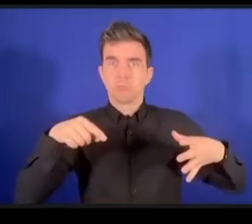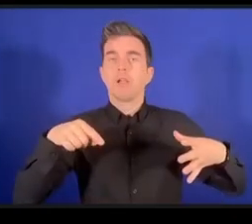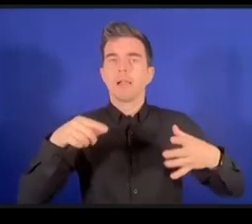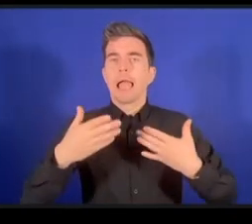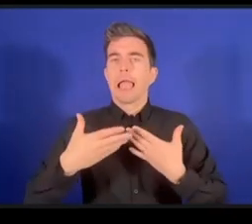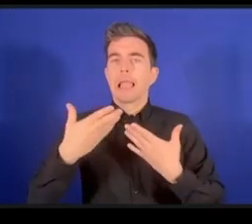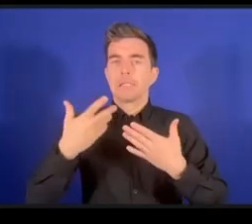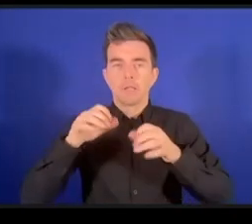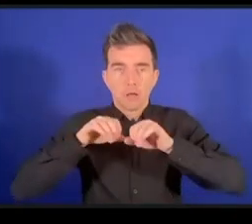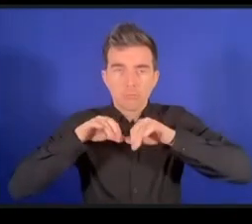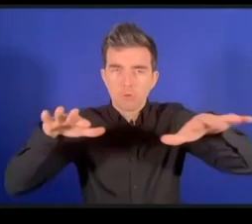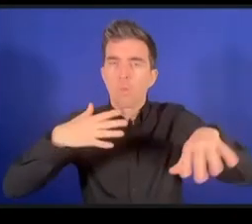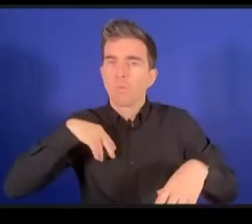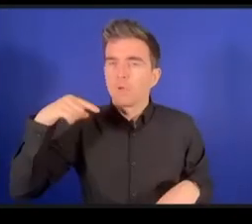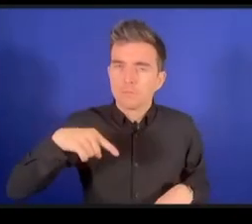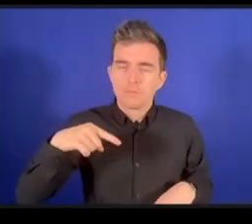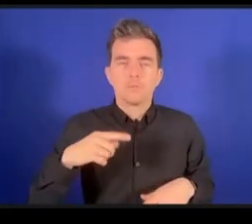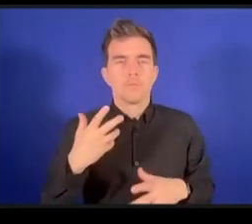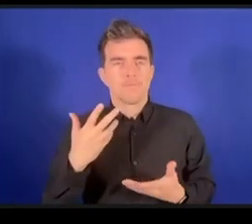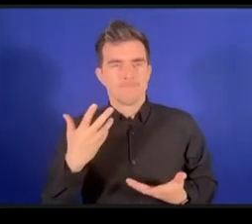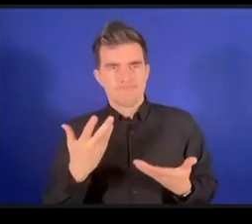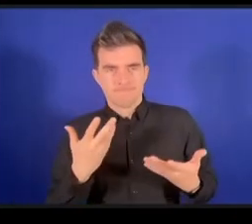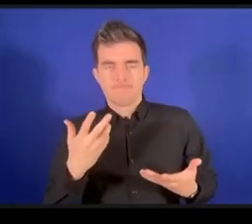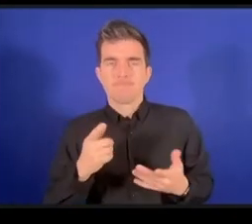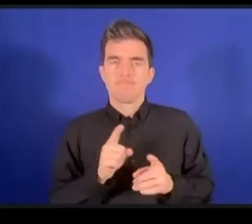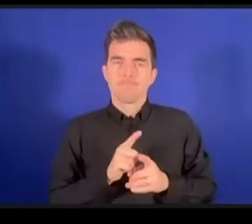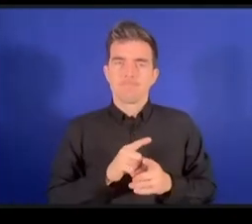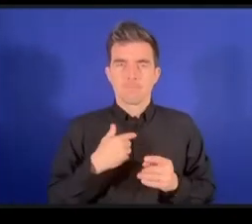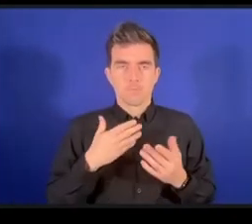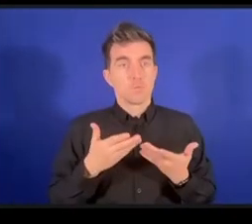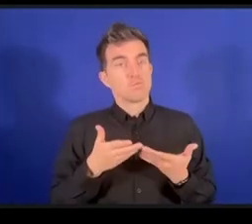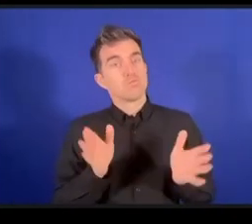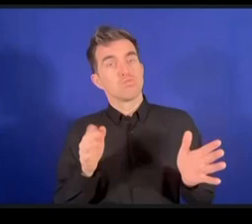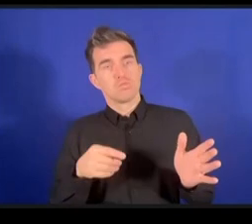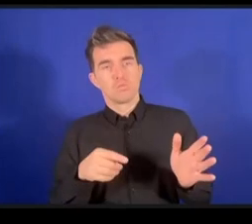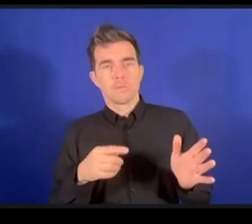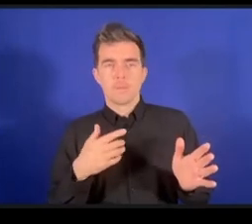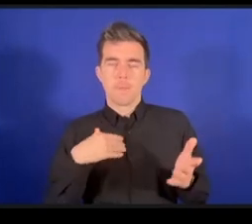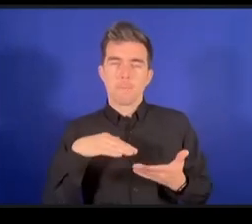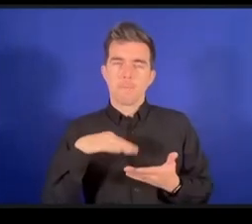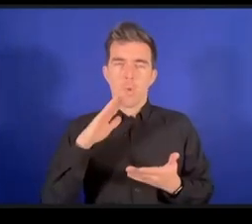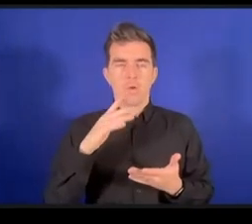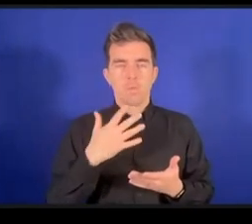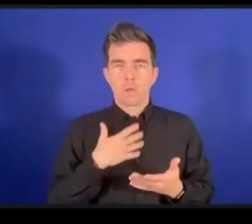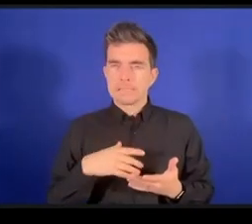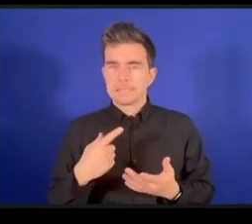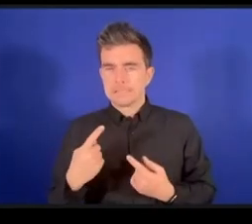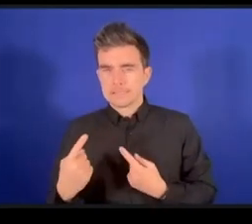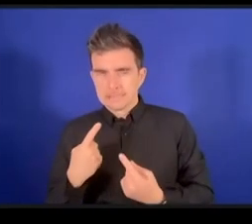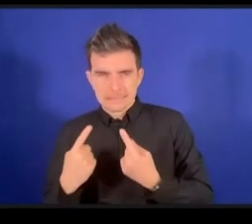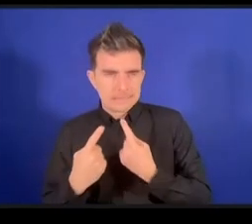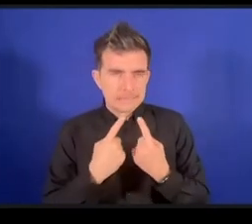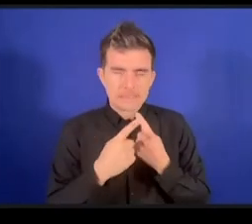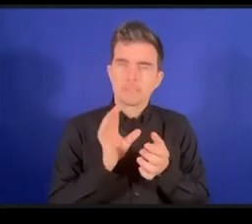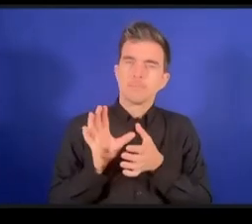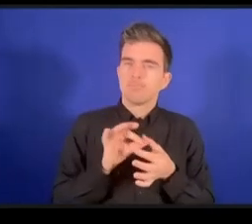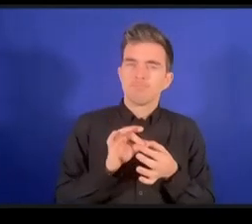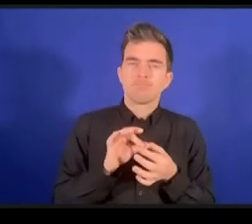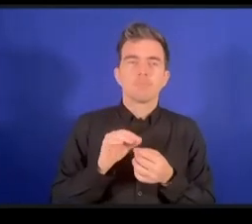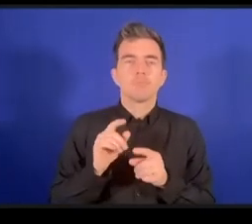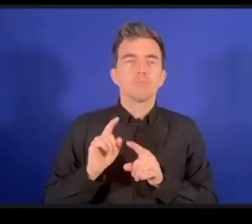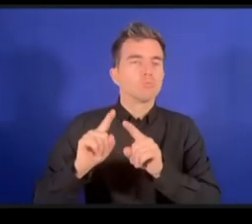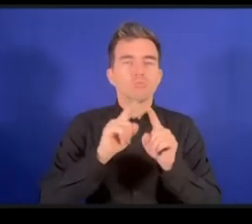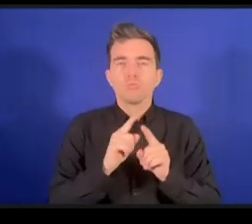coalitions, to build capacities, actually, what I said in the beginning was that